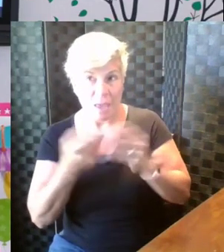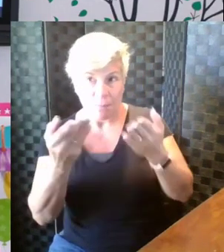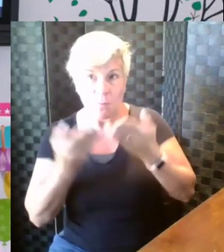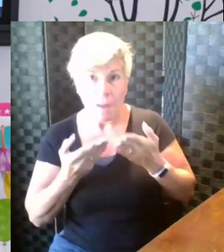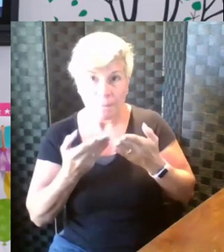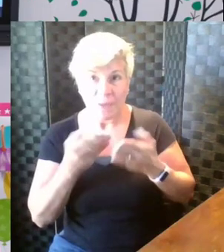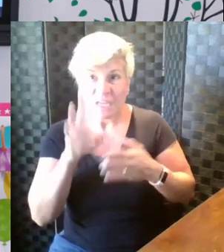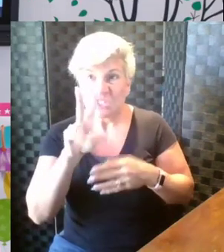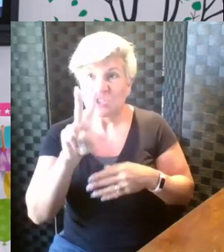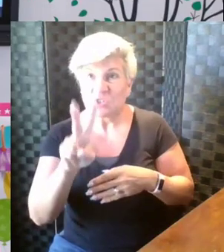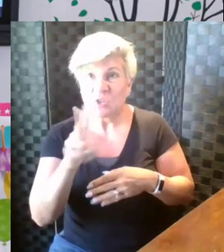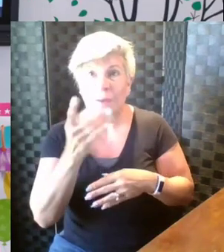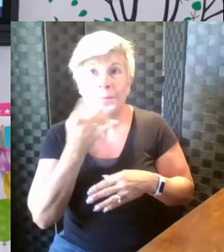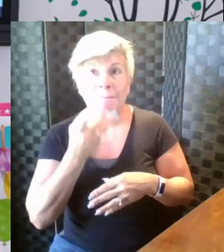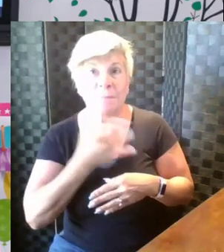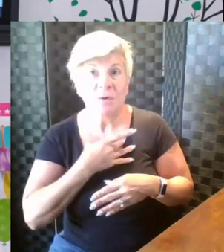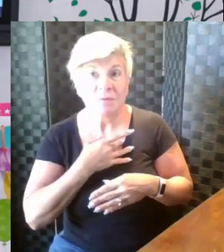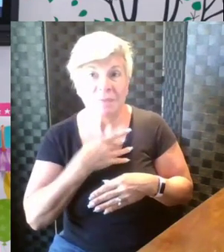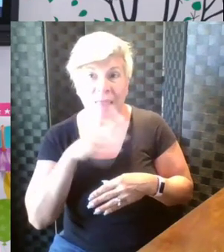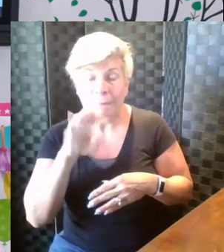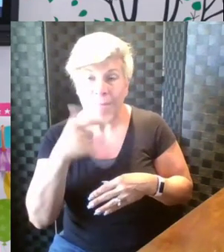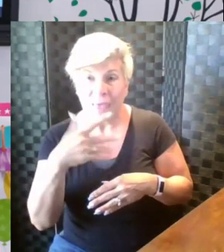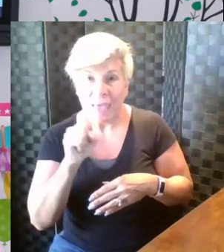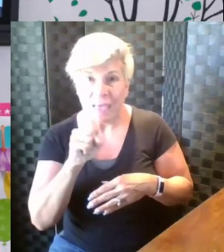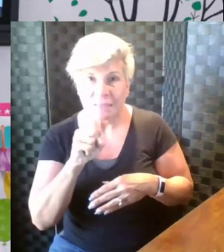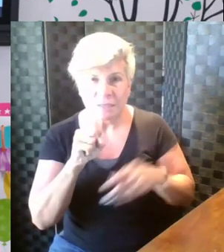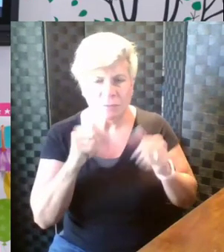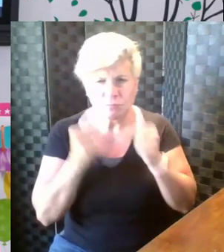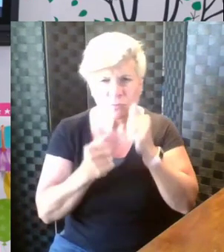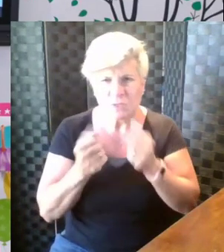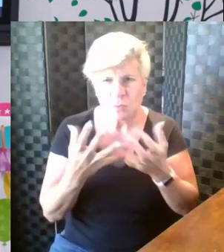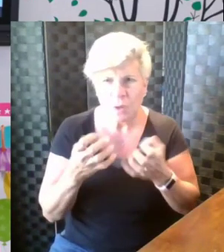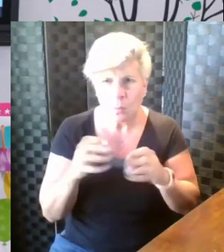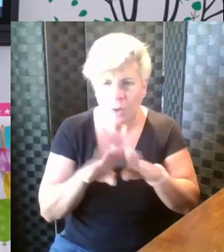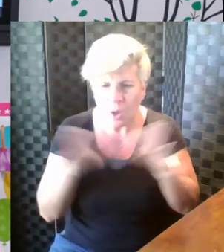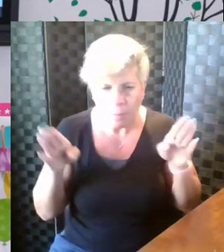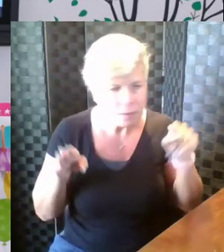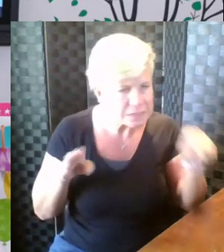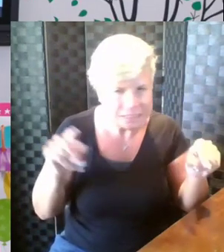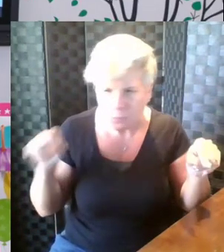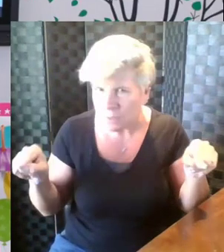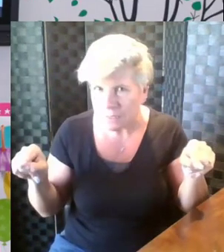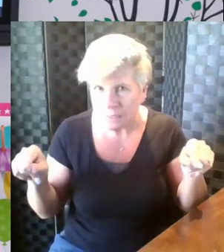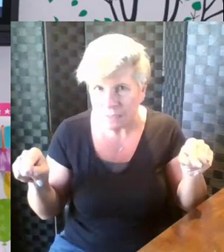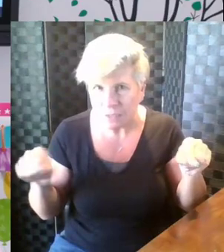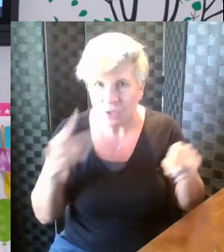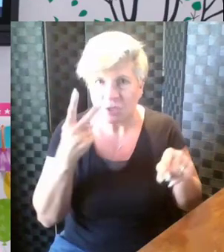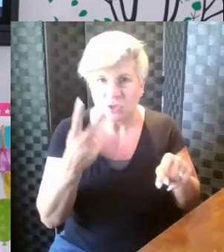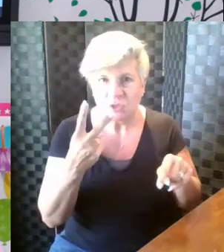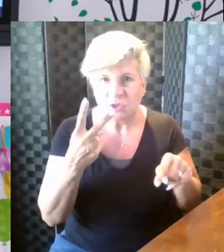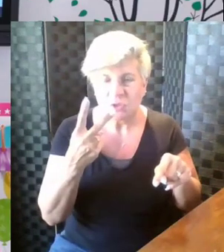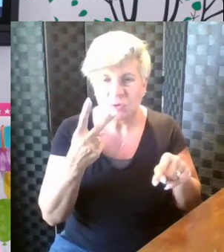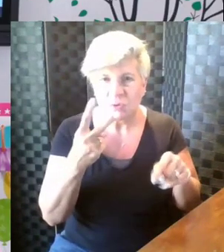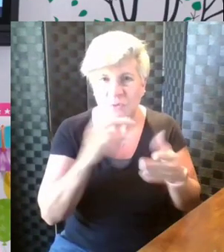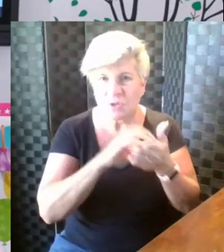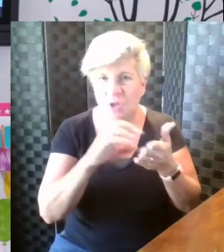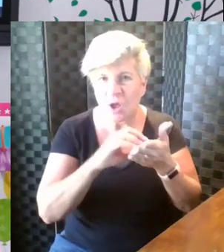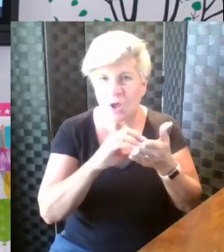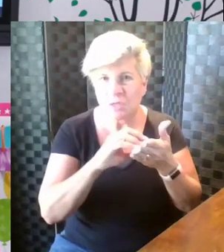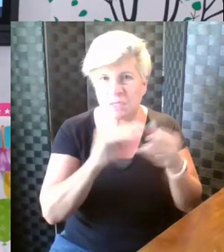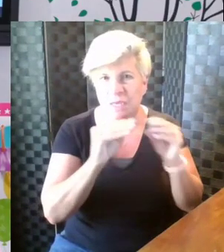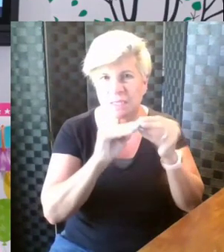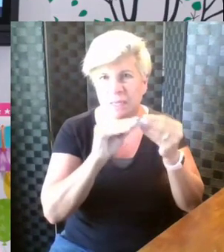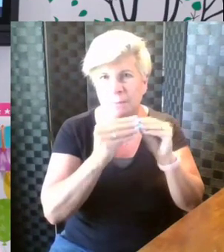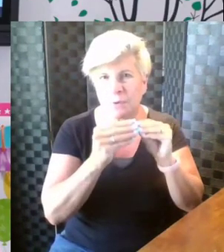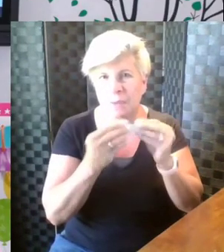bags, and she told me that I could choose one of them to open. And so she gave me 2 cards with the number of Beanie Babies